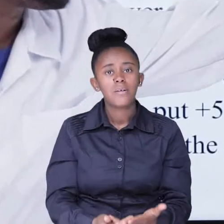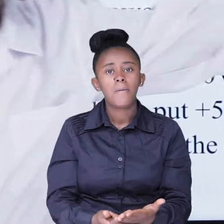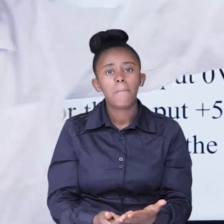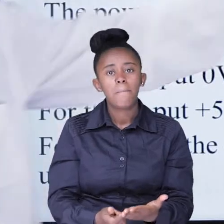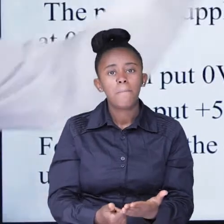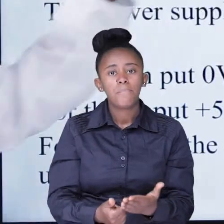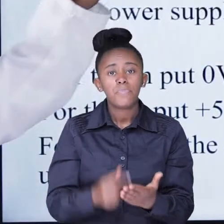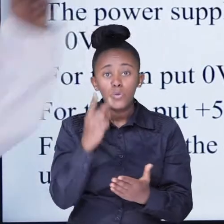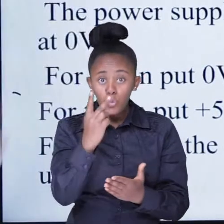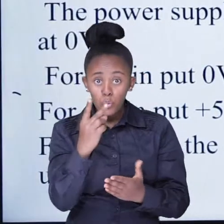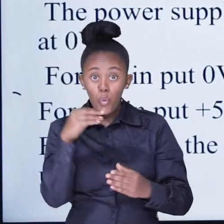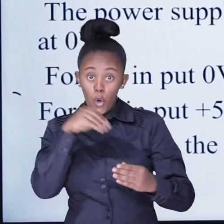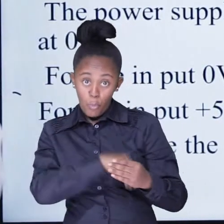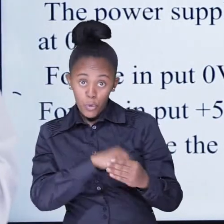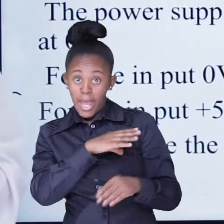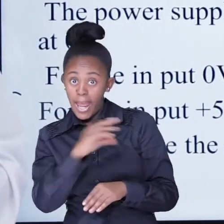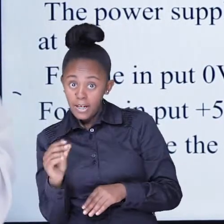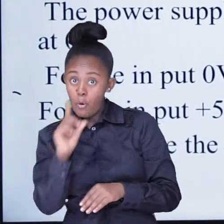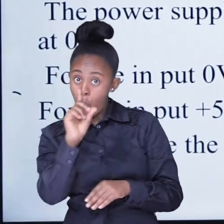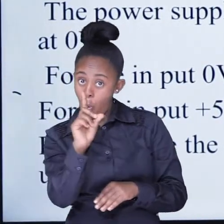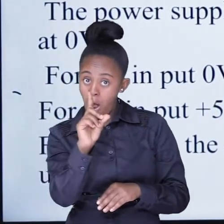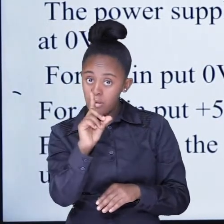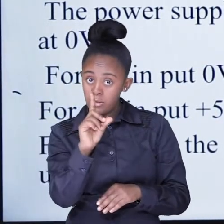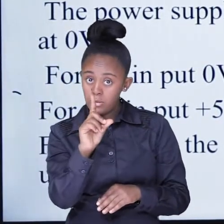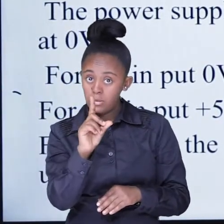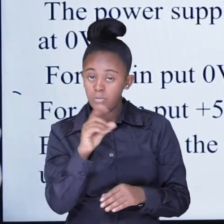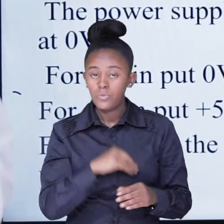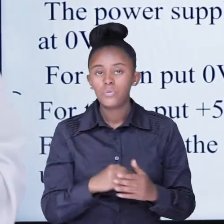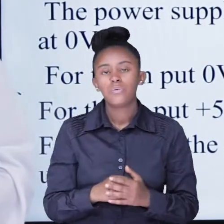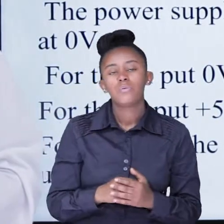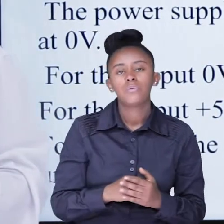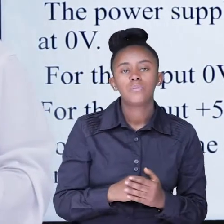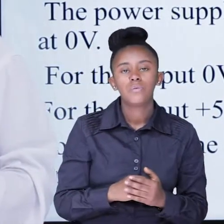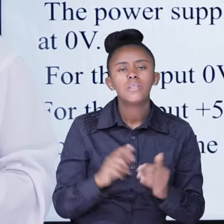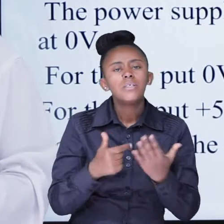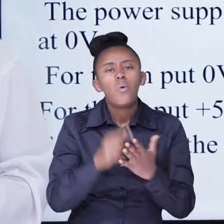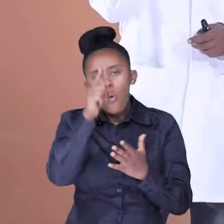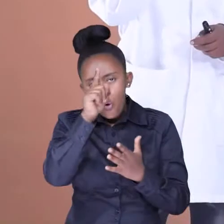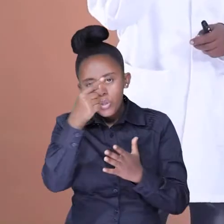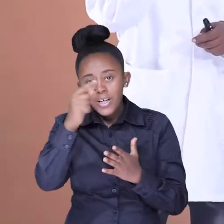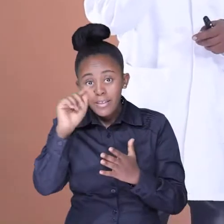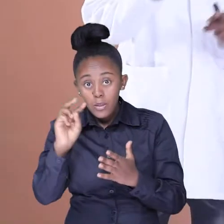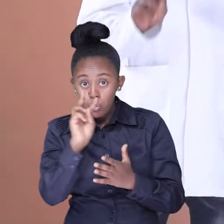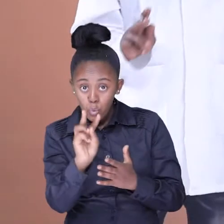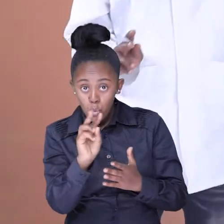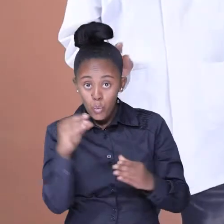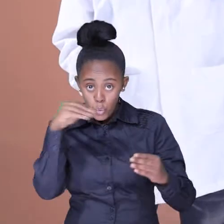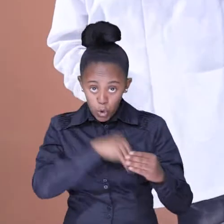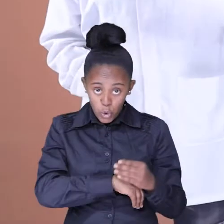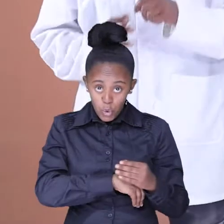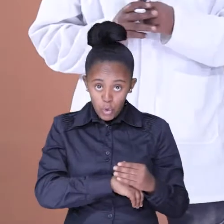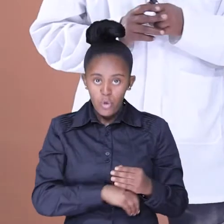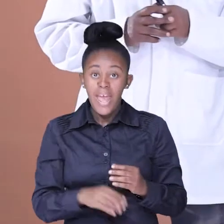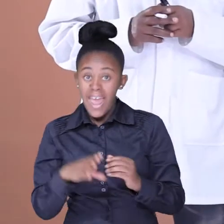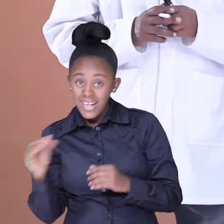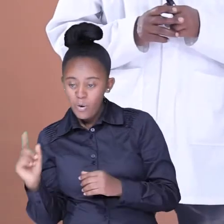2 inputs and 1 input. This logic gate has 2 inputs and 1